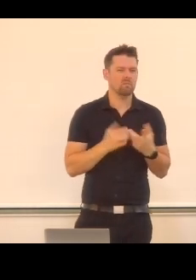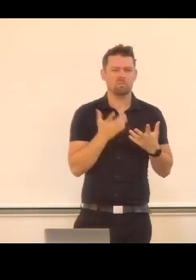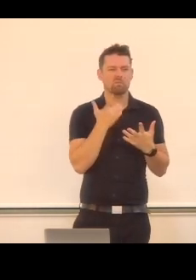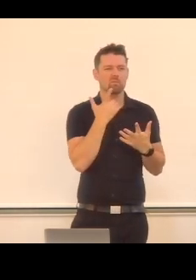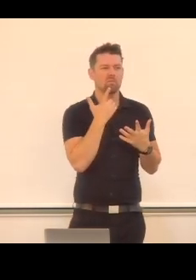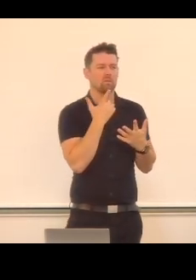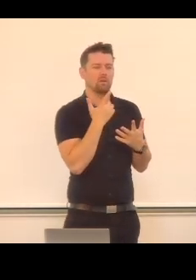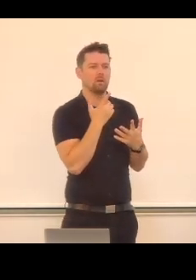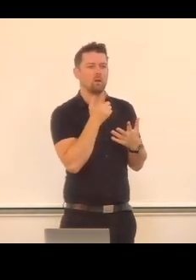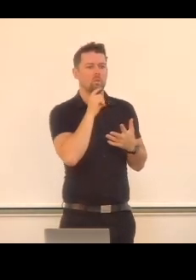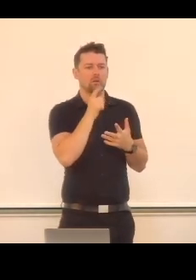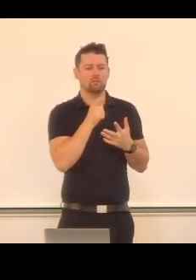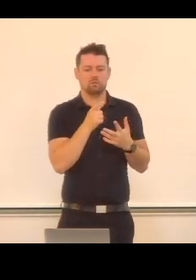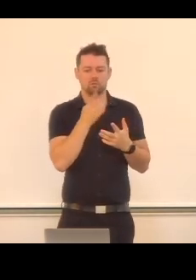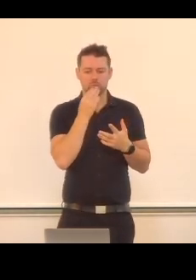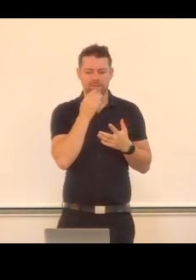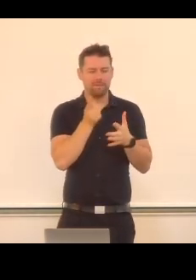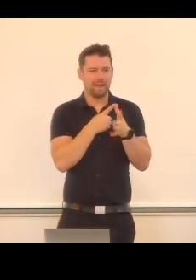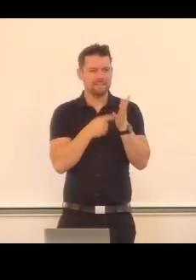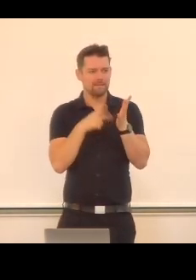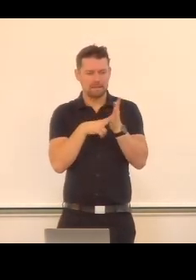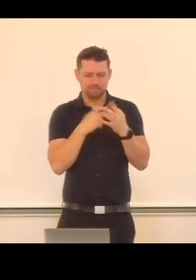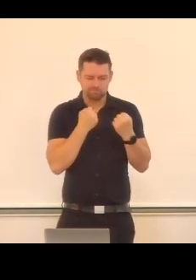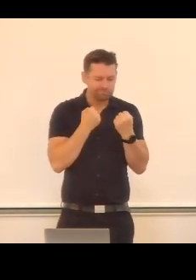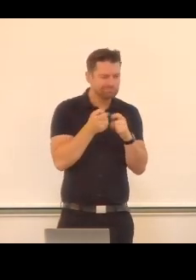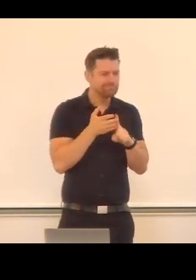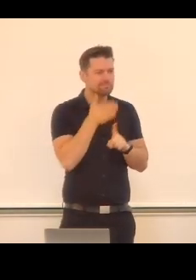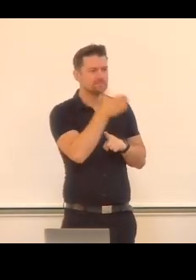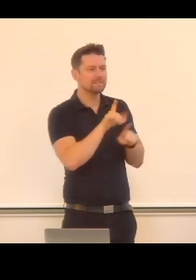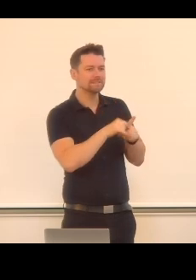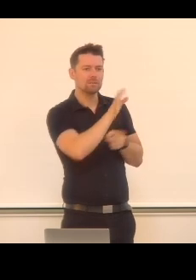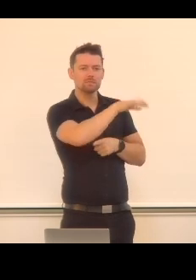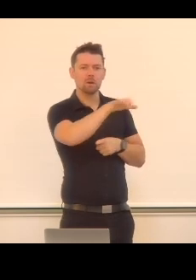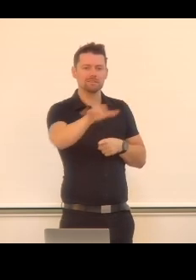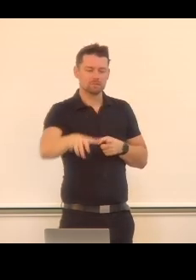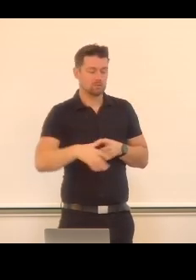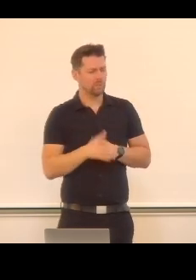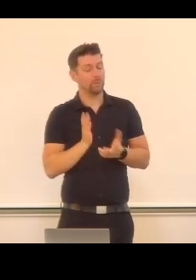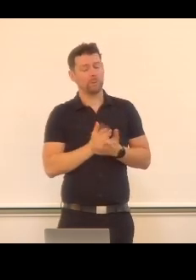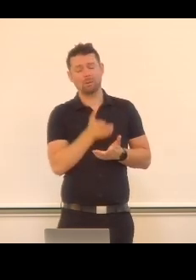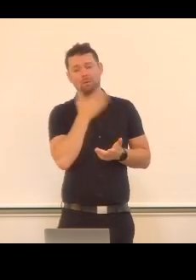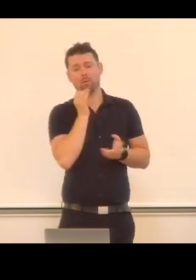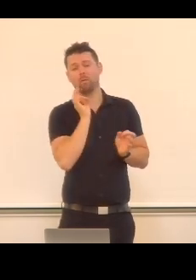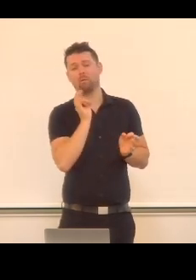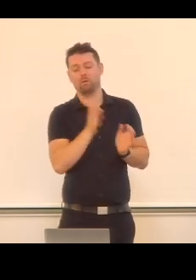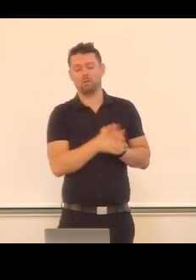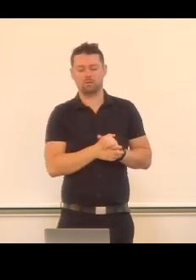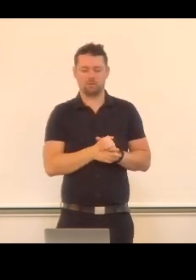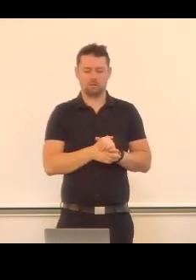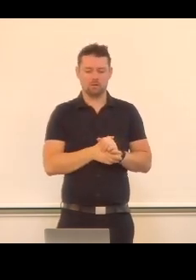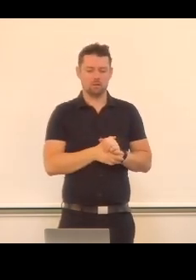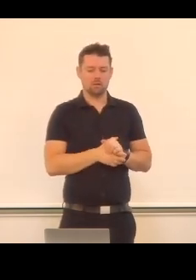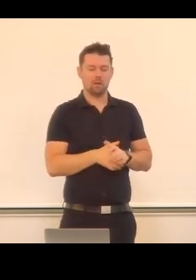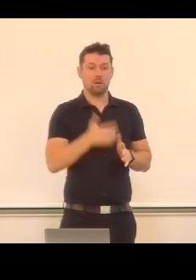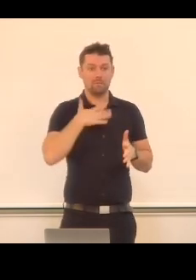we go excursions with the ATVs out to locations, some pretty cool spots that they wanted to show us inside